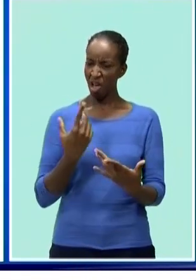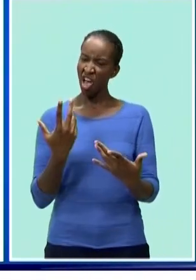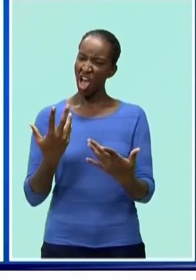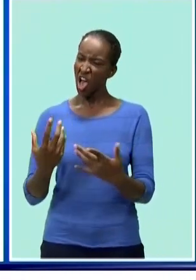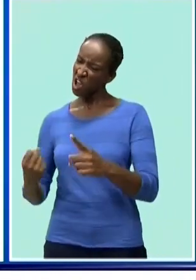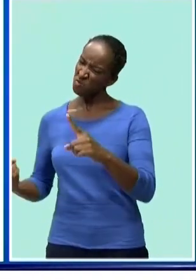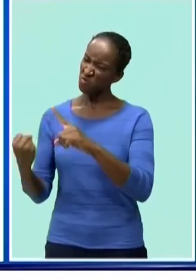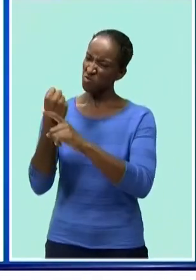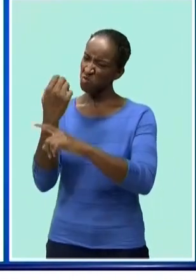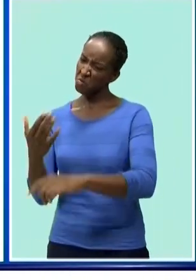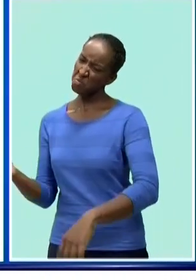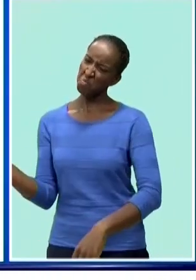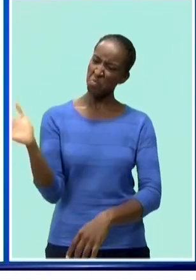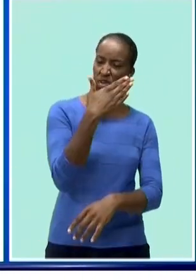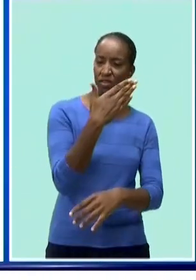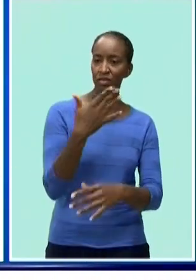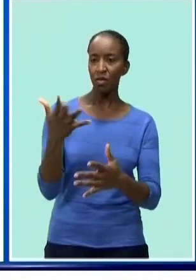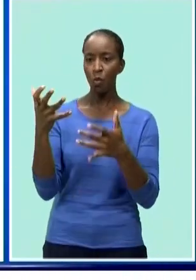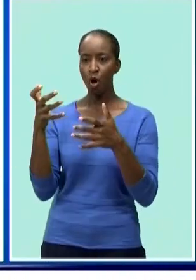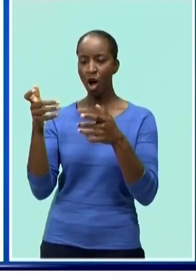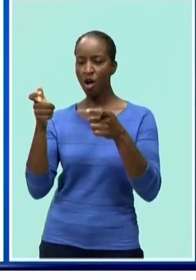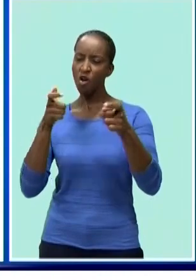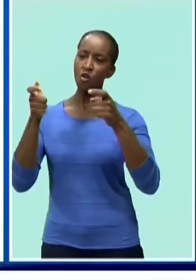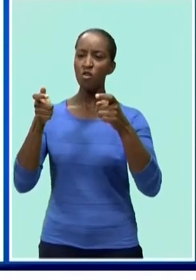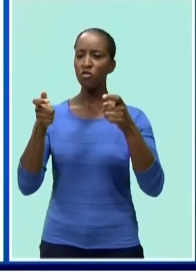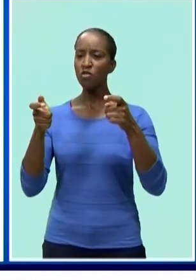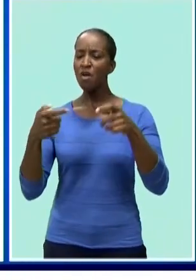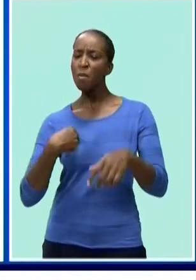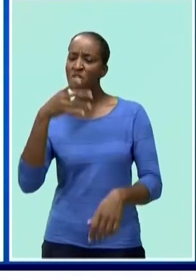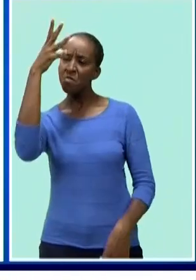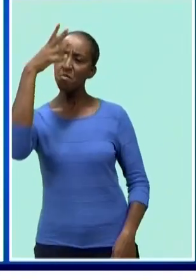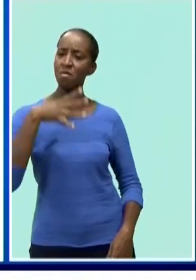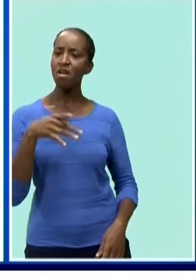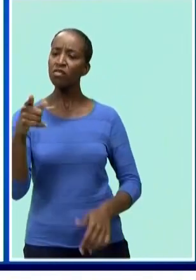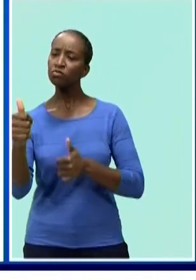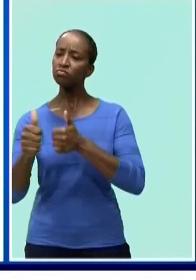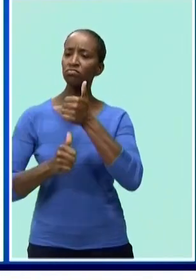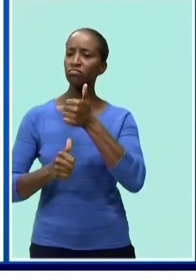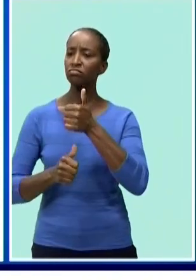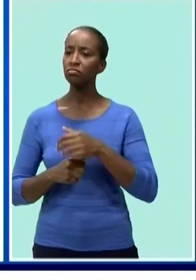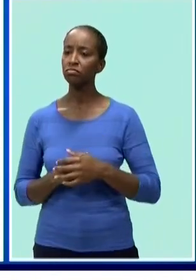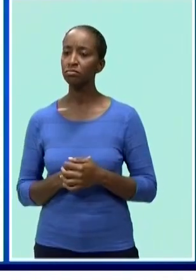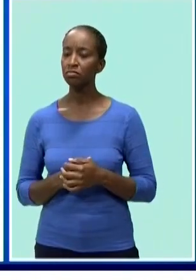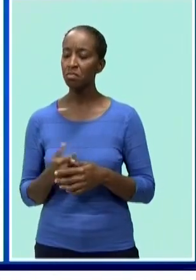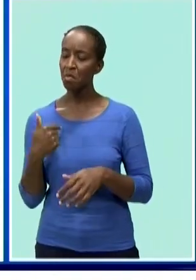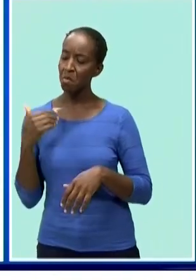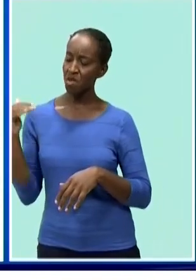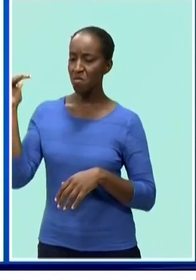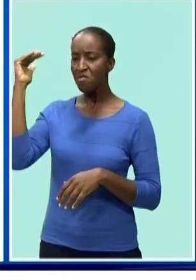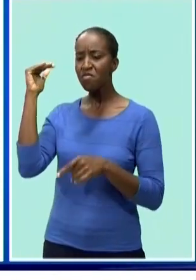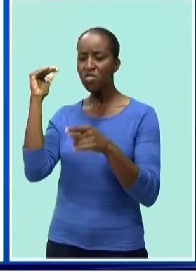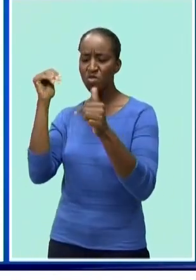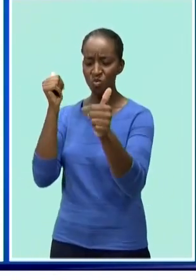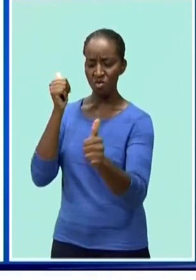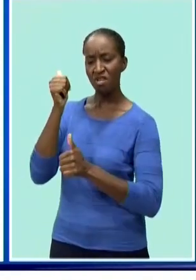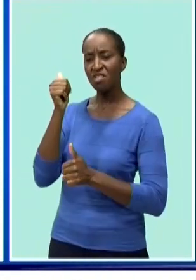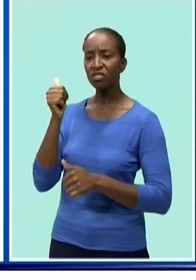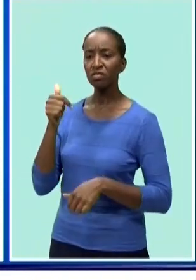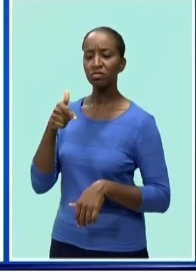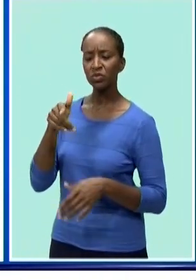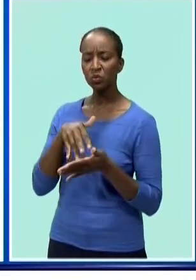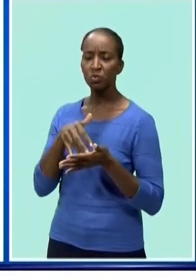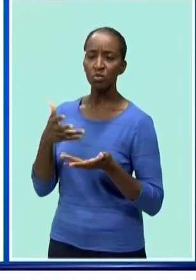trying to control the woman and bring her back into, the dominant. He's the dominant person, she's just, the weaker of